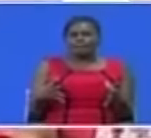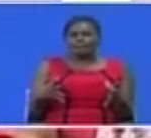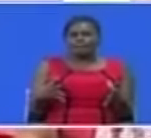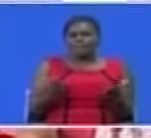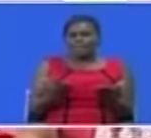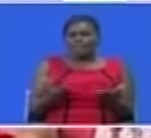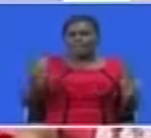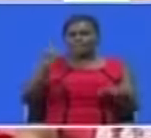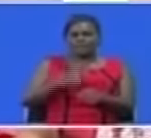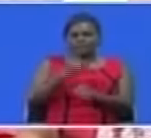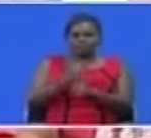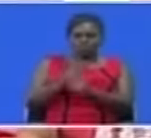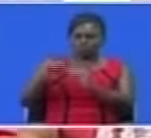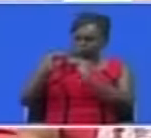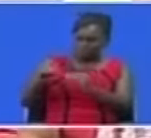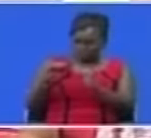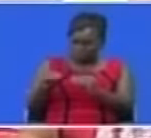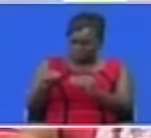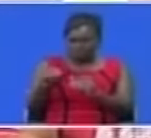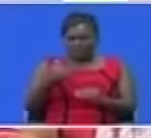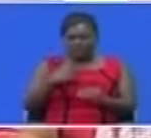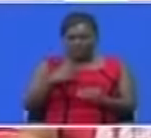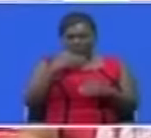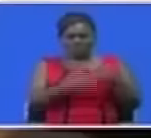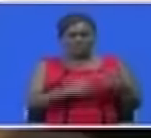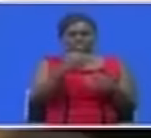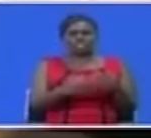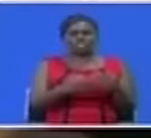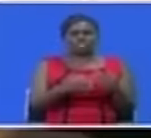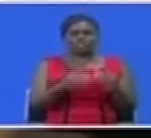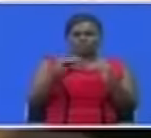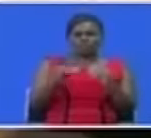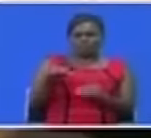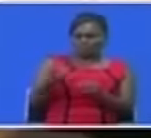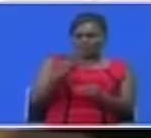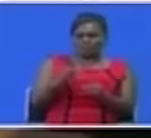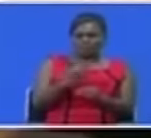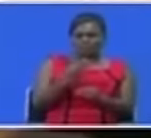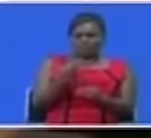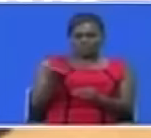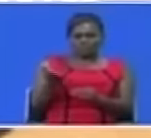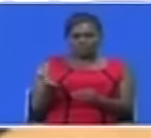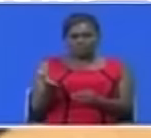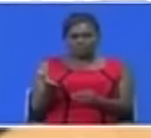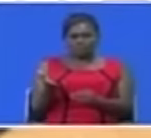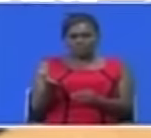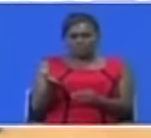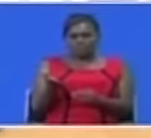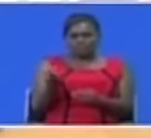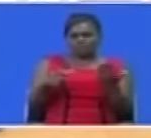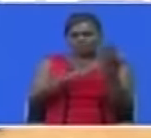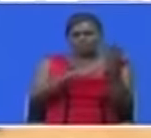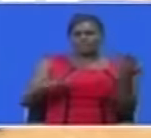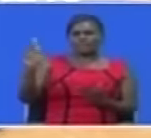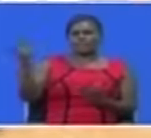everyone. Anytime we are doing this training, there are materials that we always have to have. The craft of making modern-day shaggy mats has become